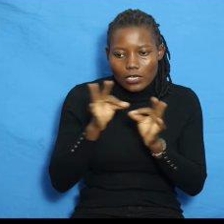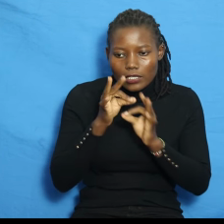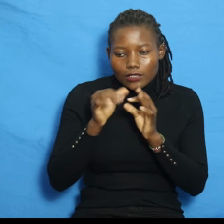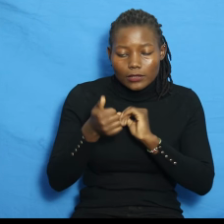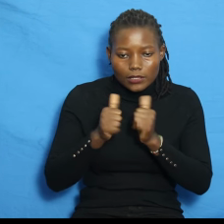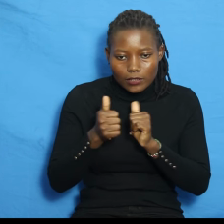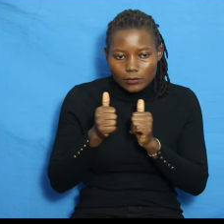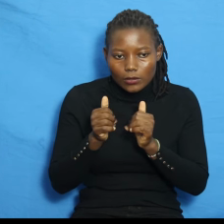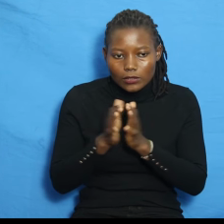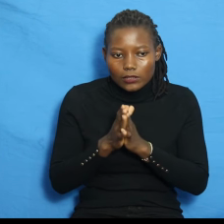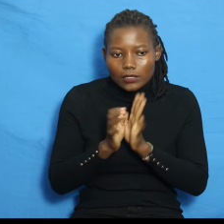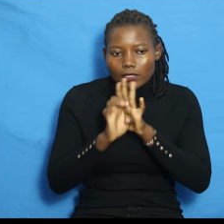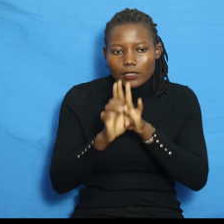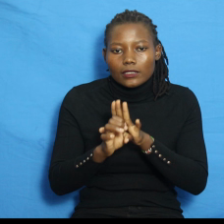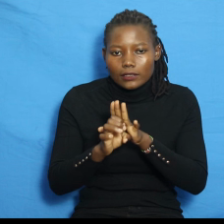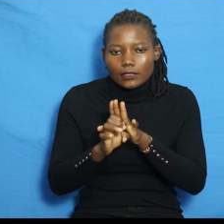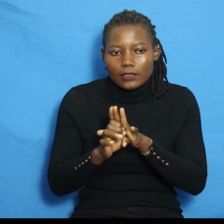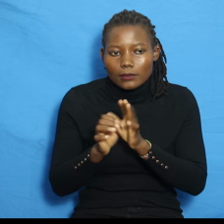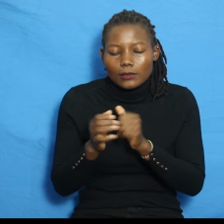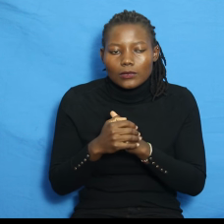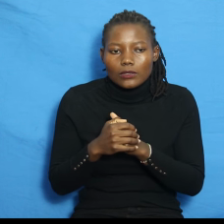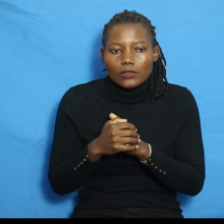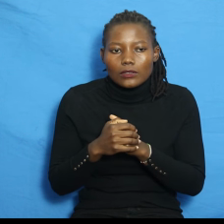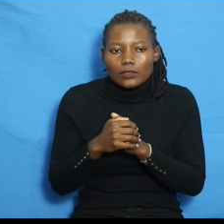sport item like javelin, etc.?